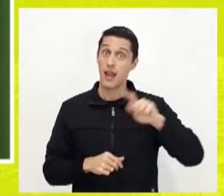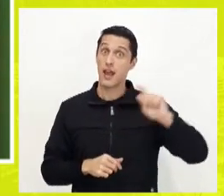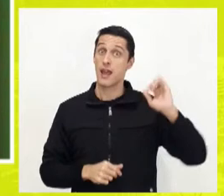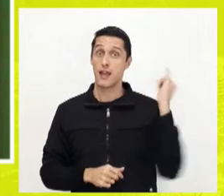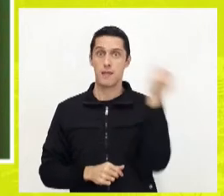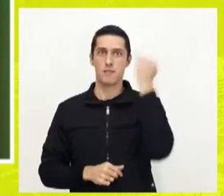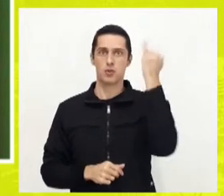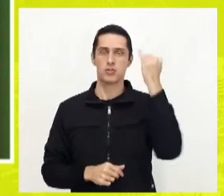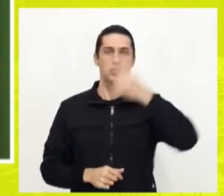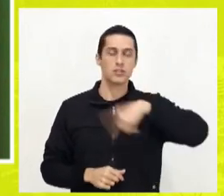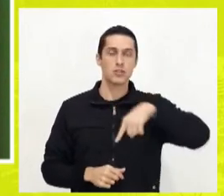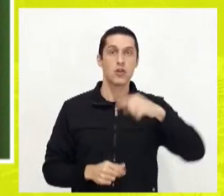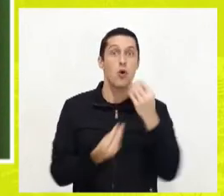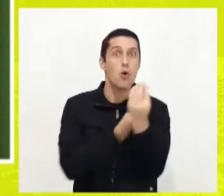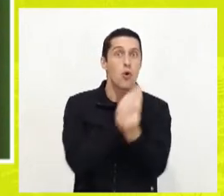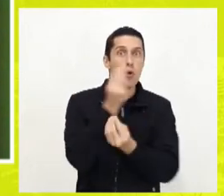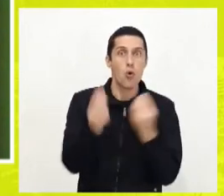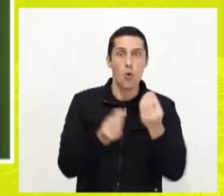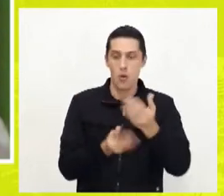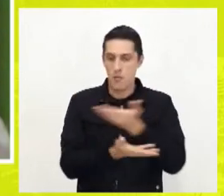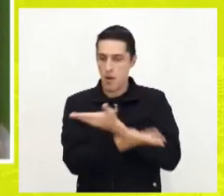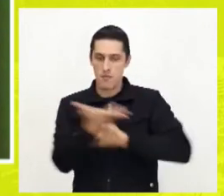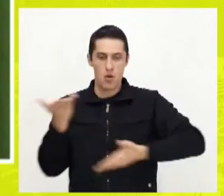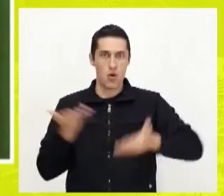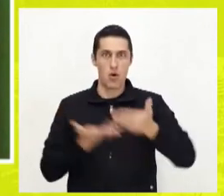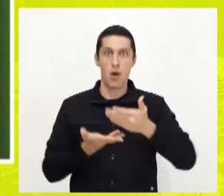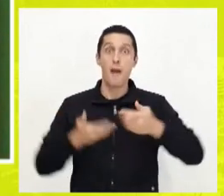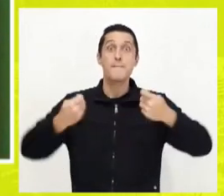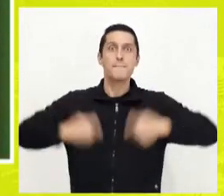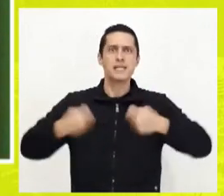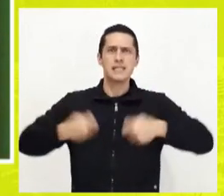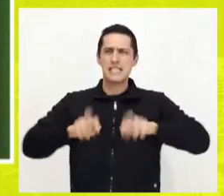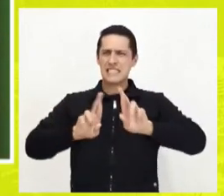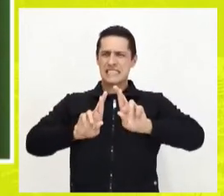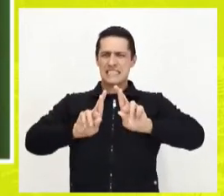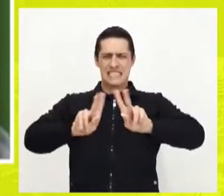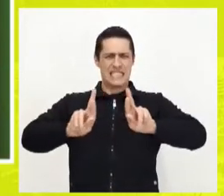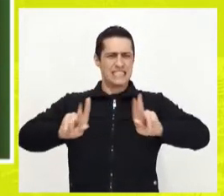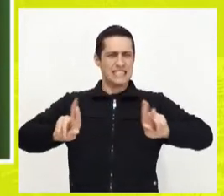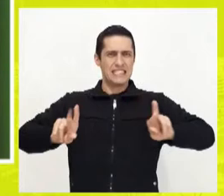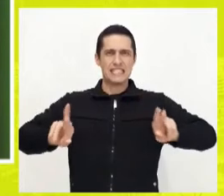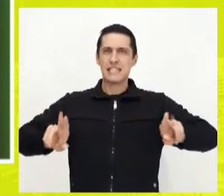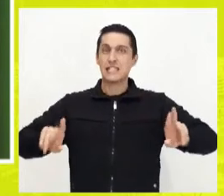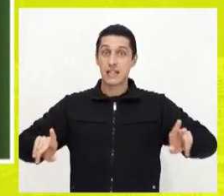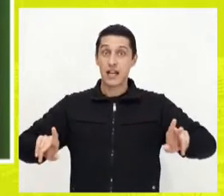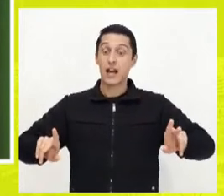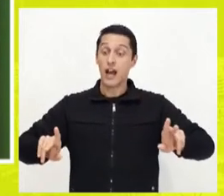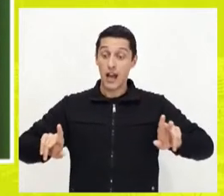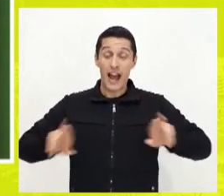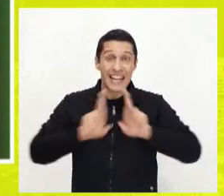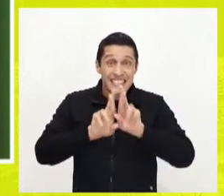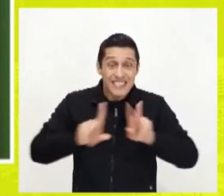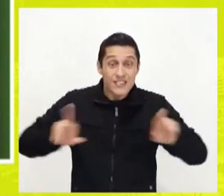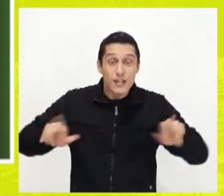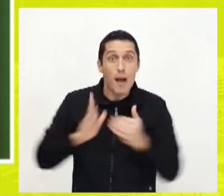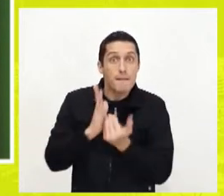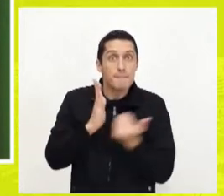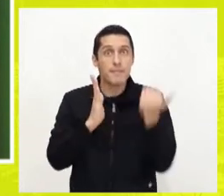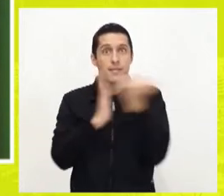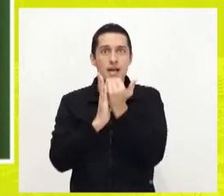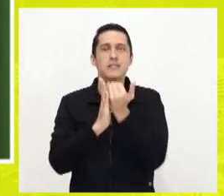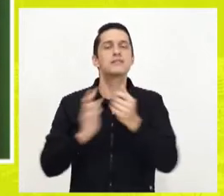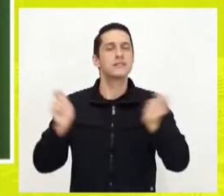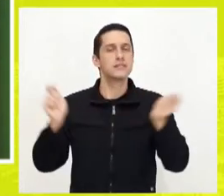features we learned on how collaboration must work diverse the most possible the most diverse possible so